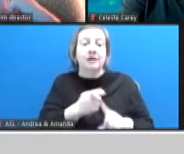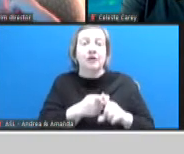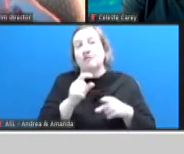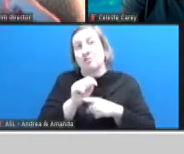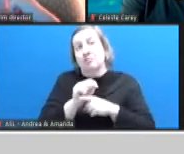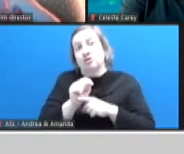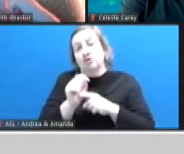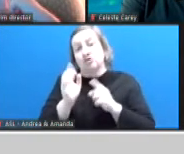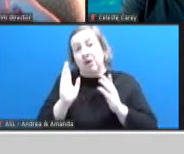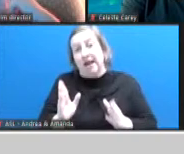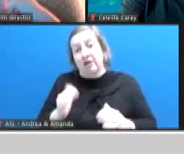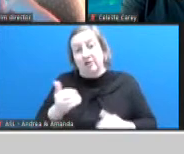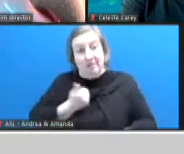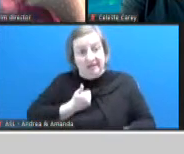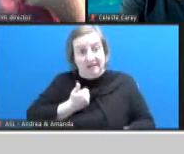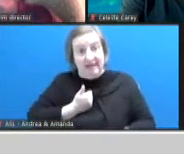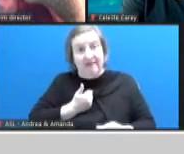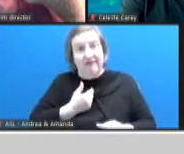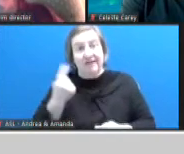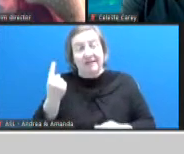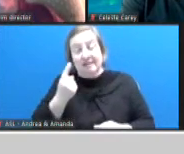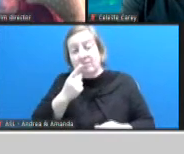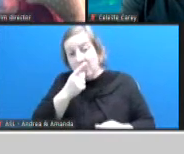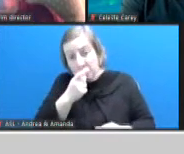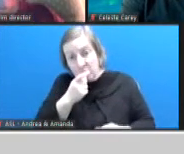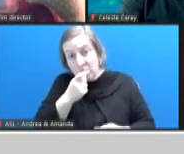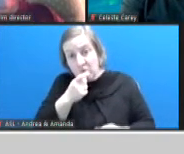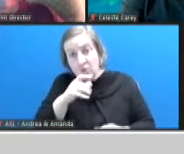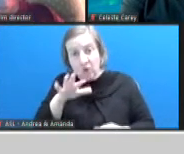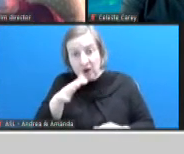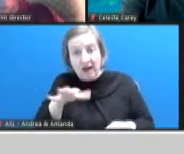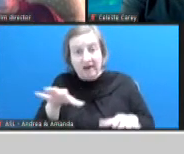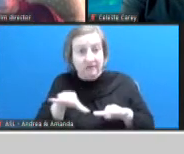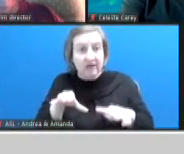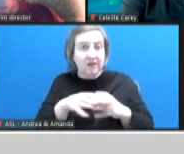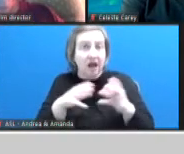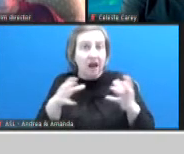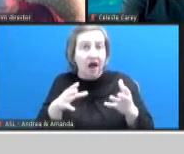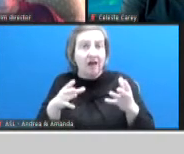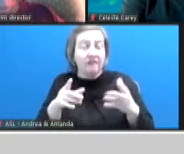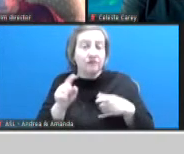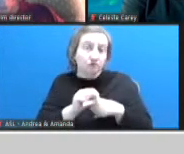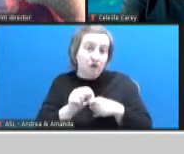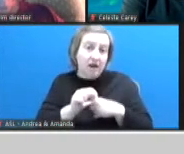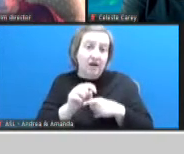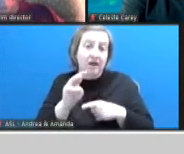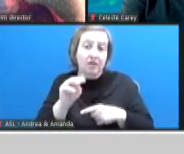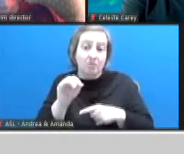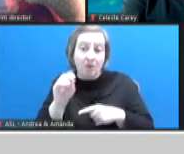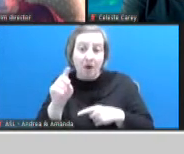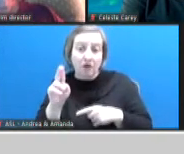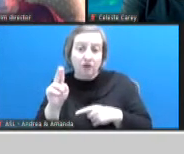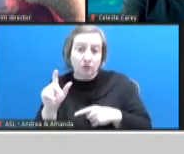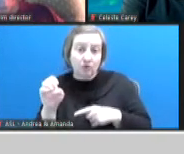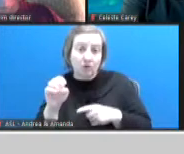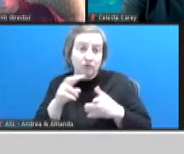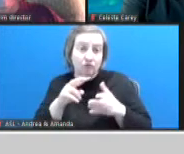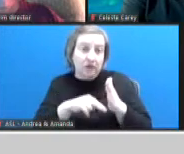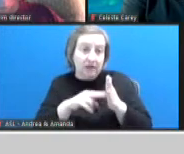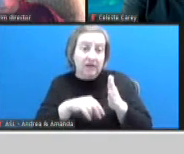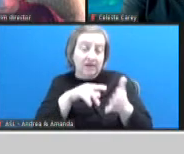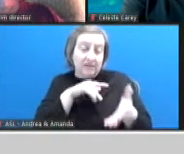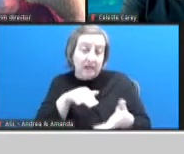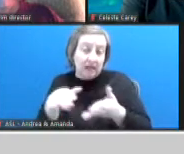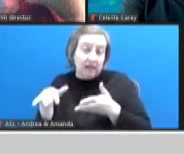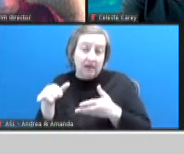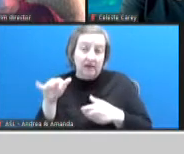trainer myself and someone who's kind of does a lot of training module reading and studying, it